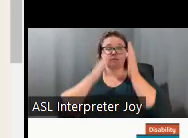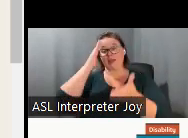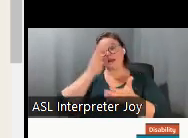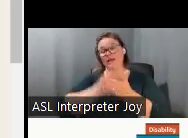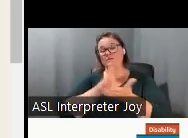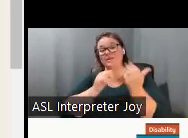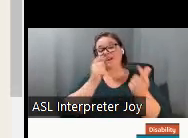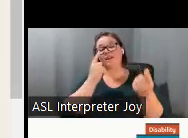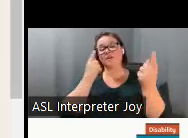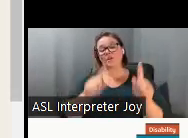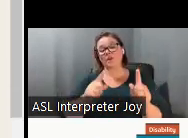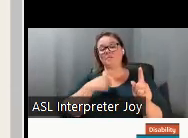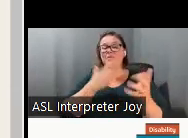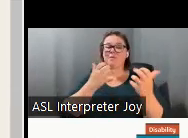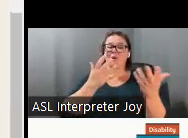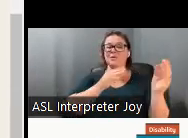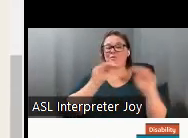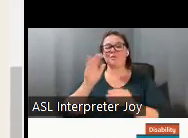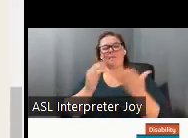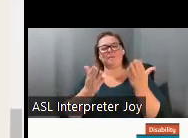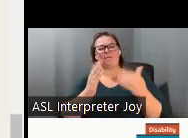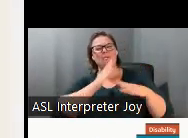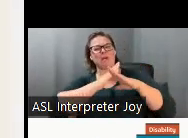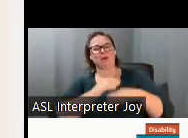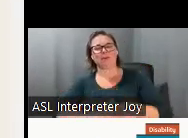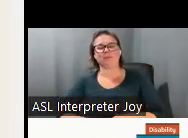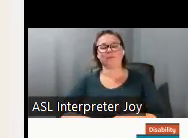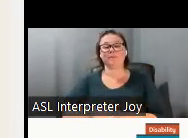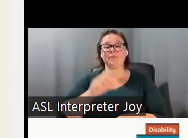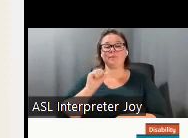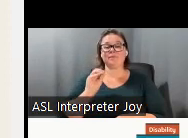wanting to move. That might be a barrier. So